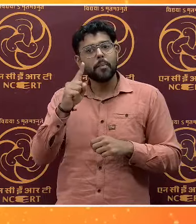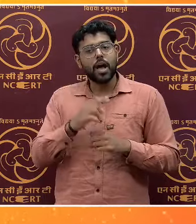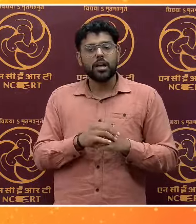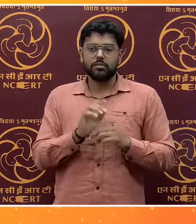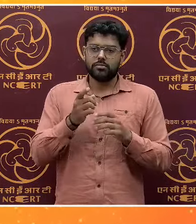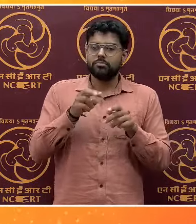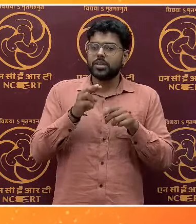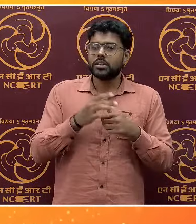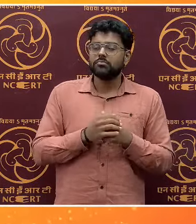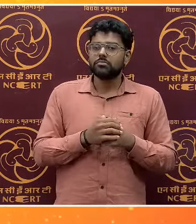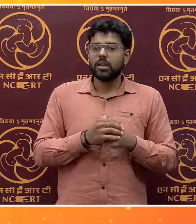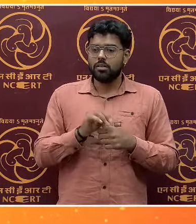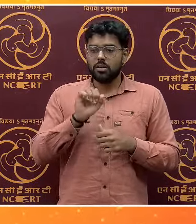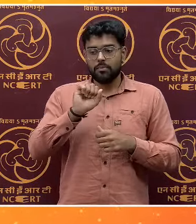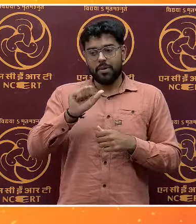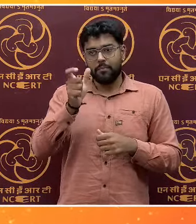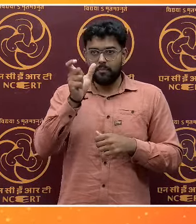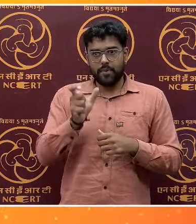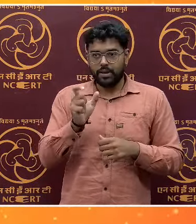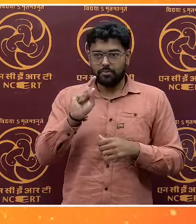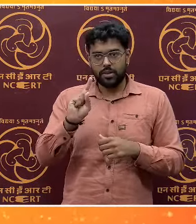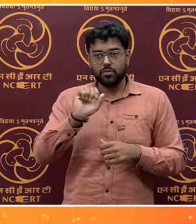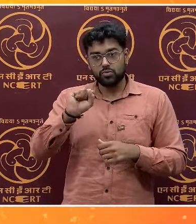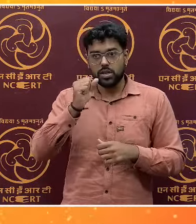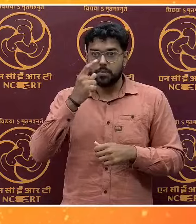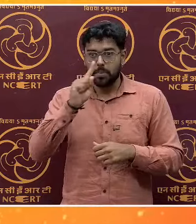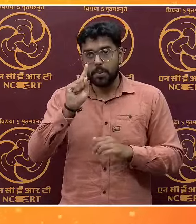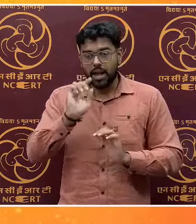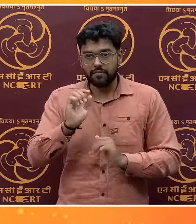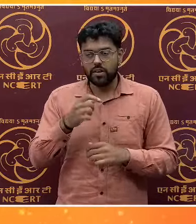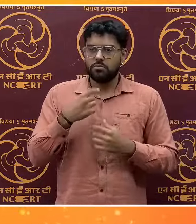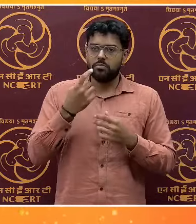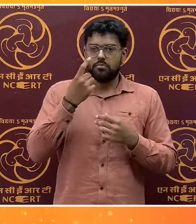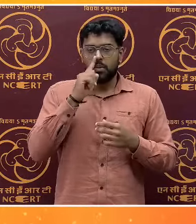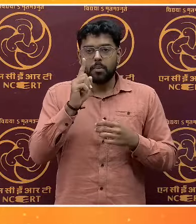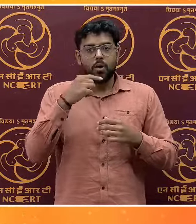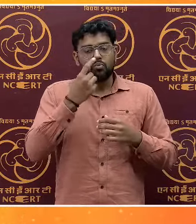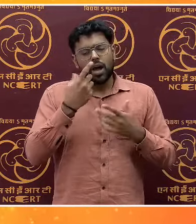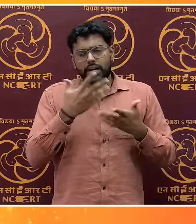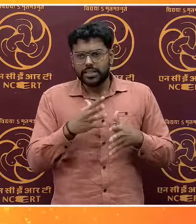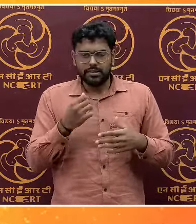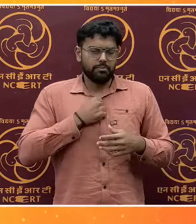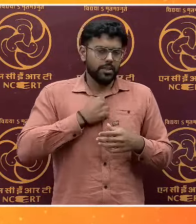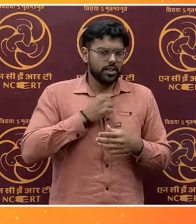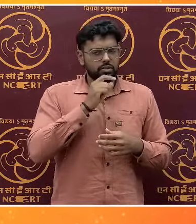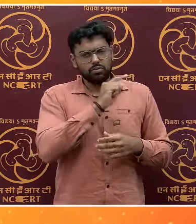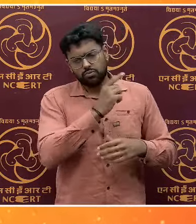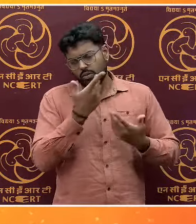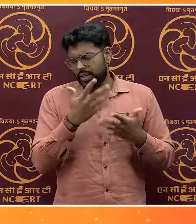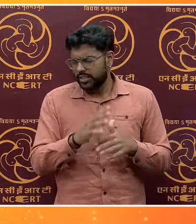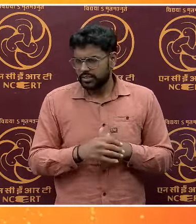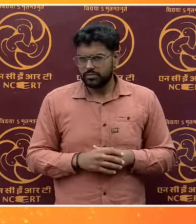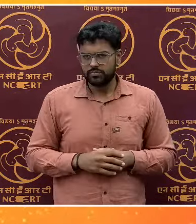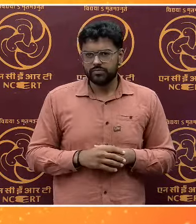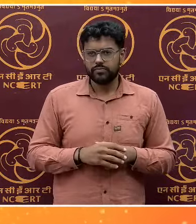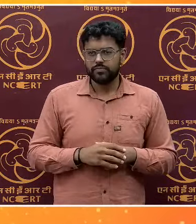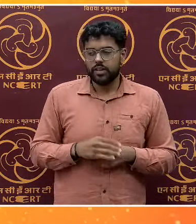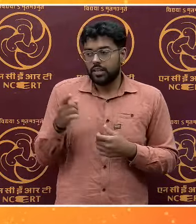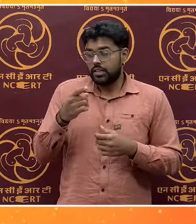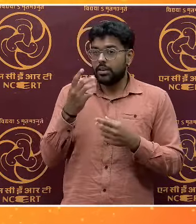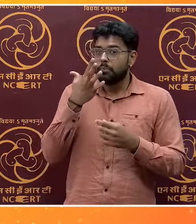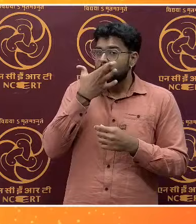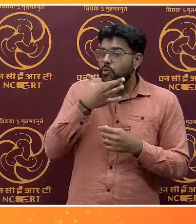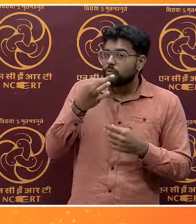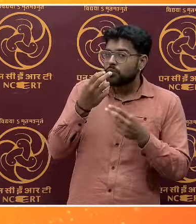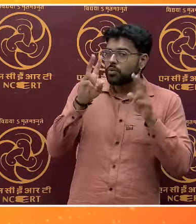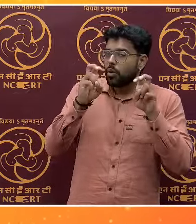mother and that belongs to somebody. It can be you, it can be me, or it can It be can be anyone. anybody for that Yeah. matter. Now, ma'am, this is a very